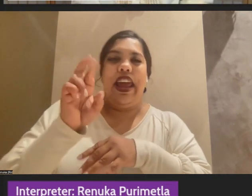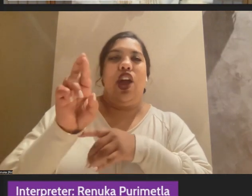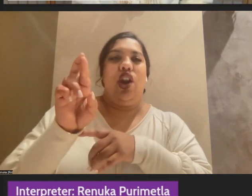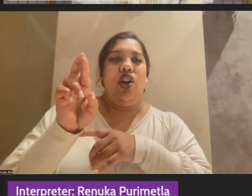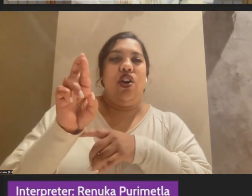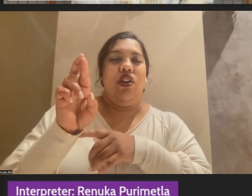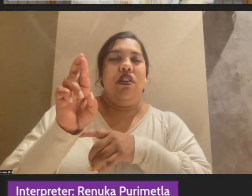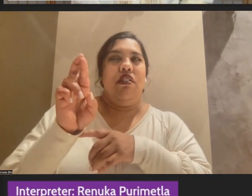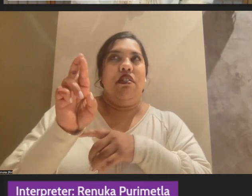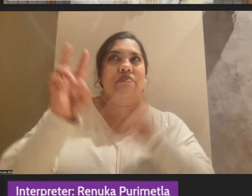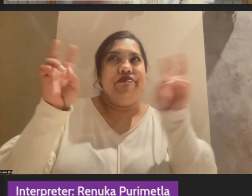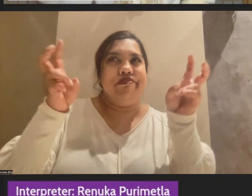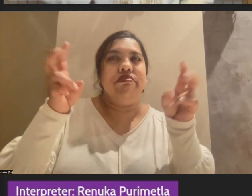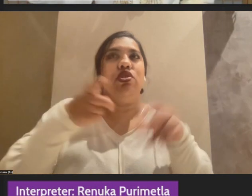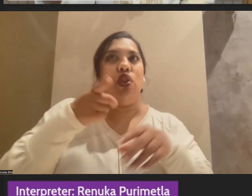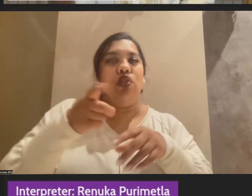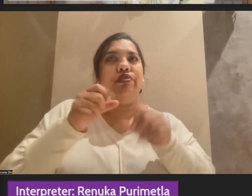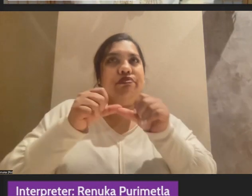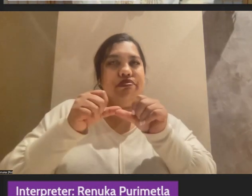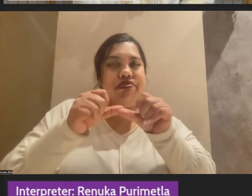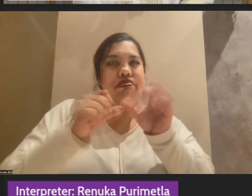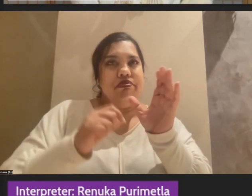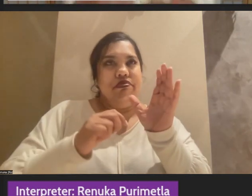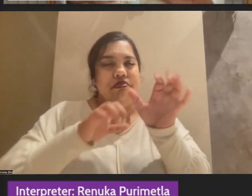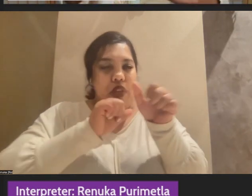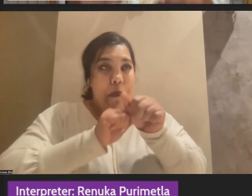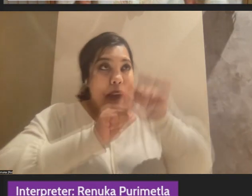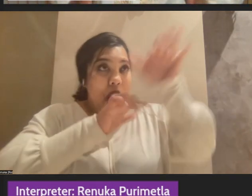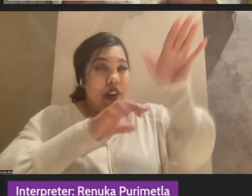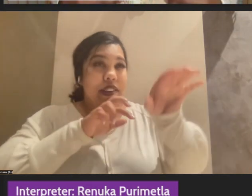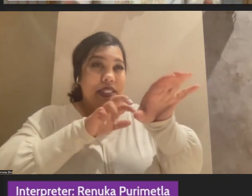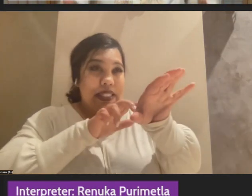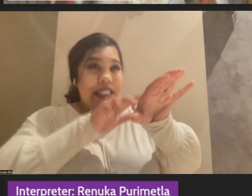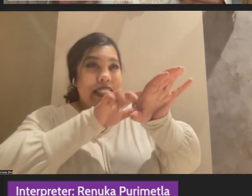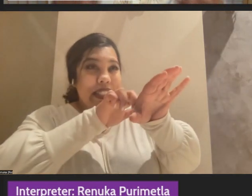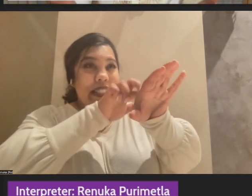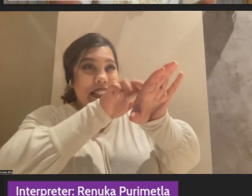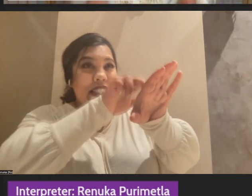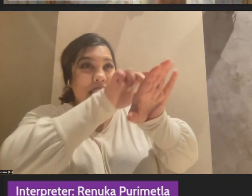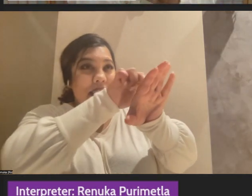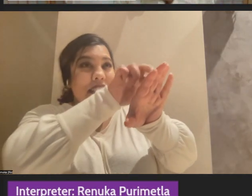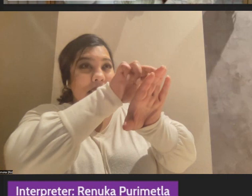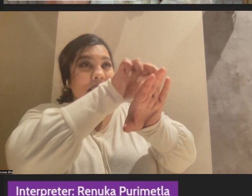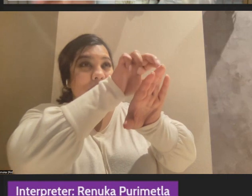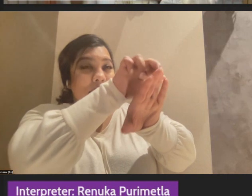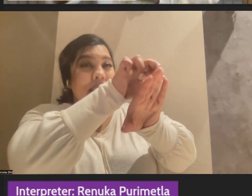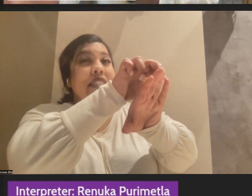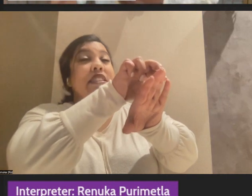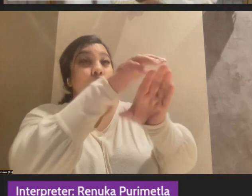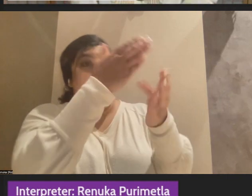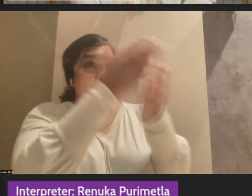climbing. Not because there's something to get, but because it's part of the journey to